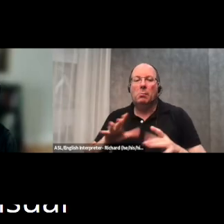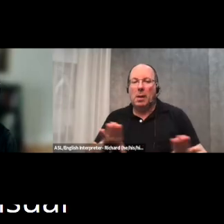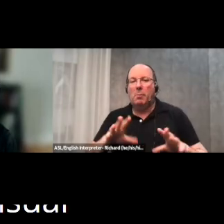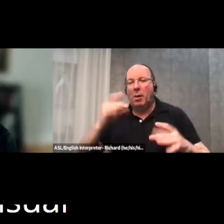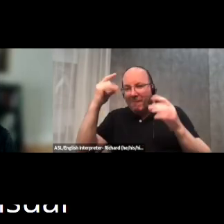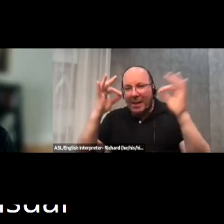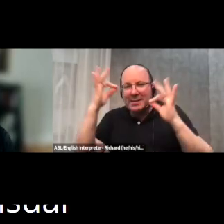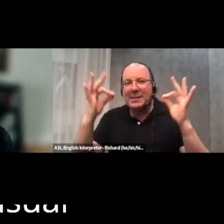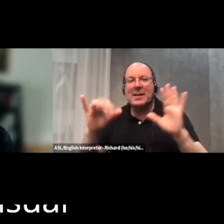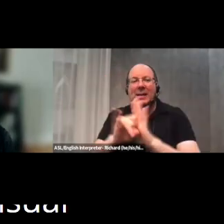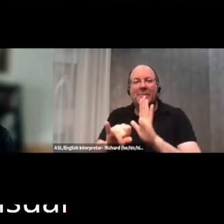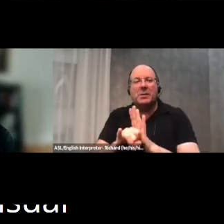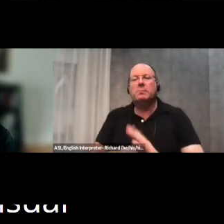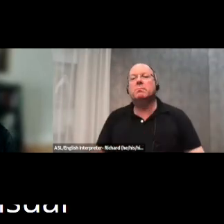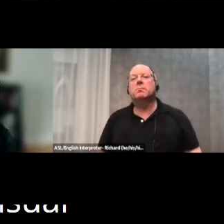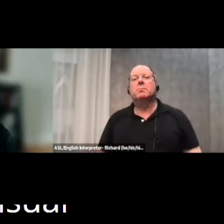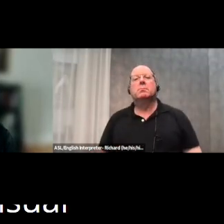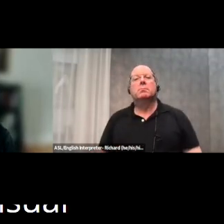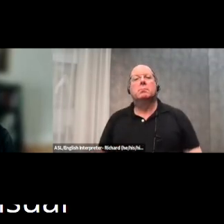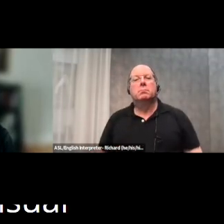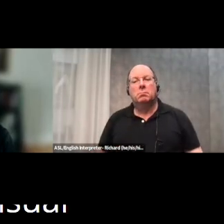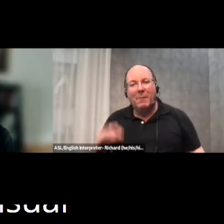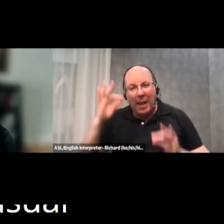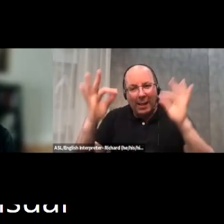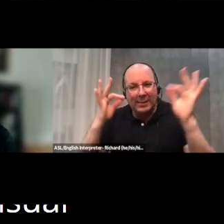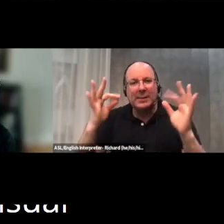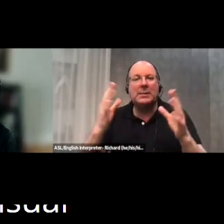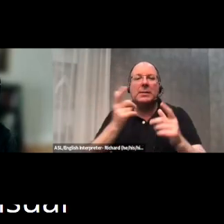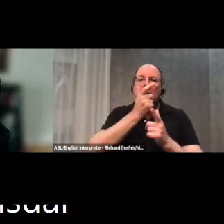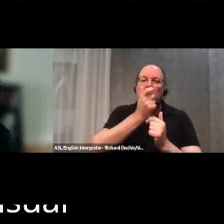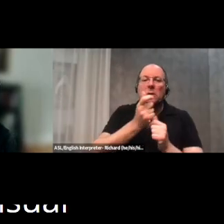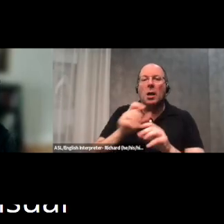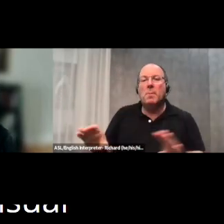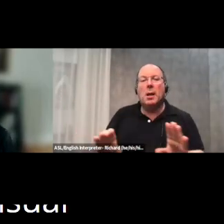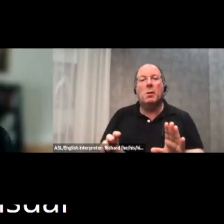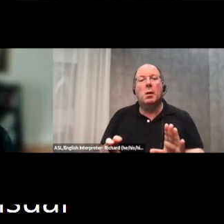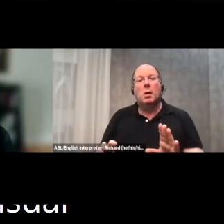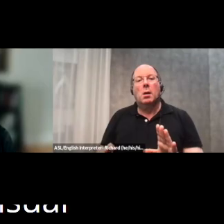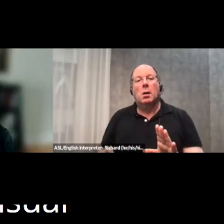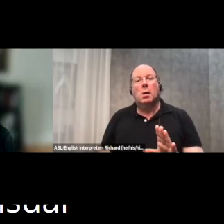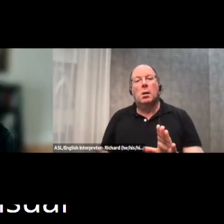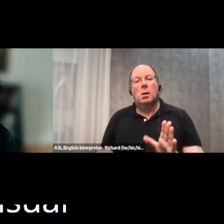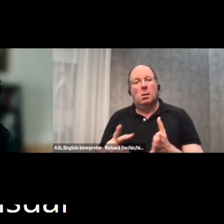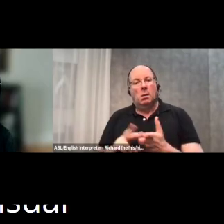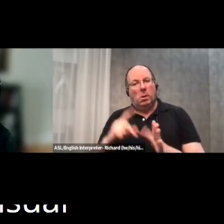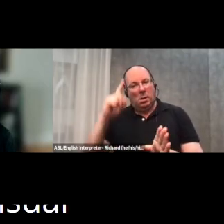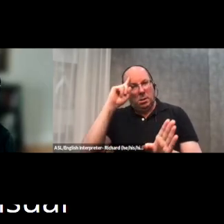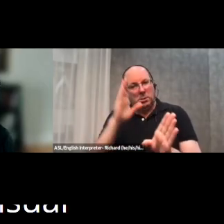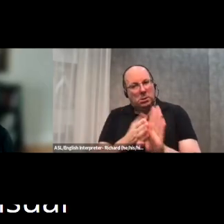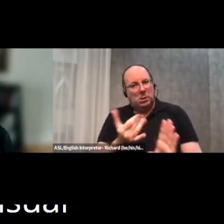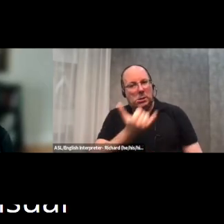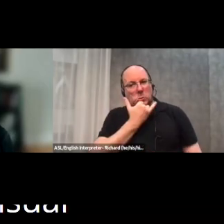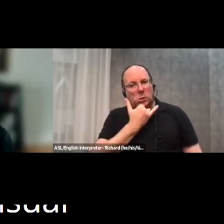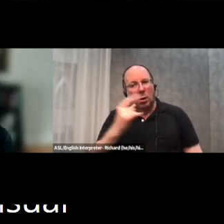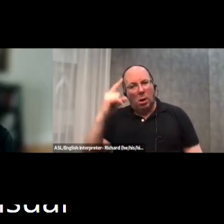Kink fantasies, interests, behaviors, etc. don't indicate the presence of psychopathology, a